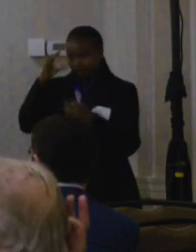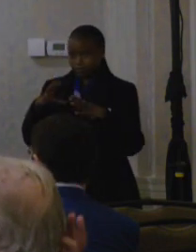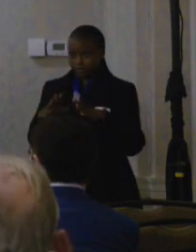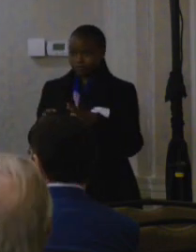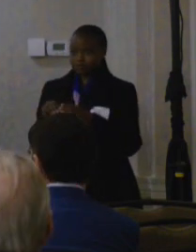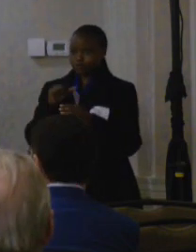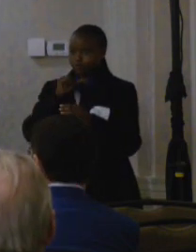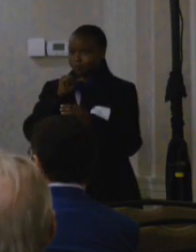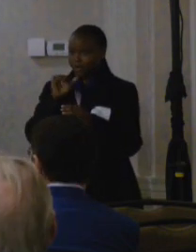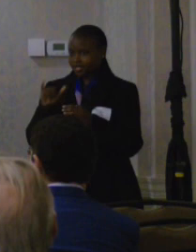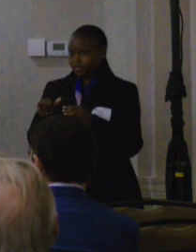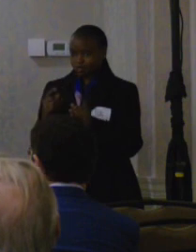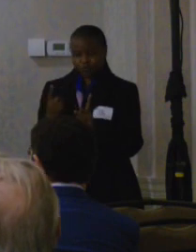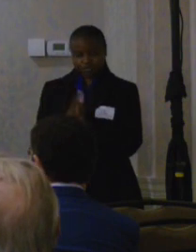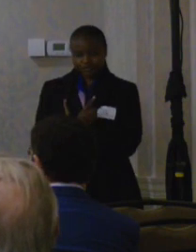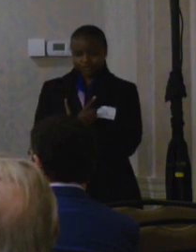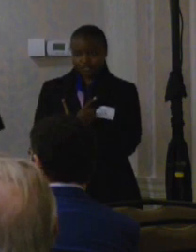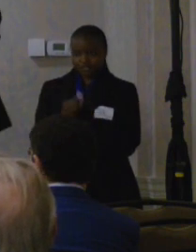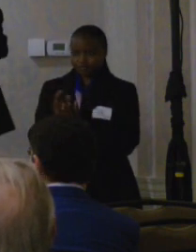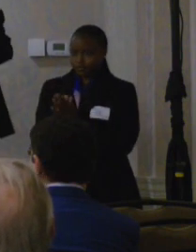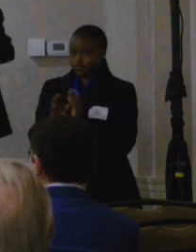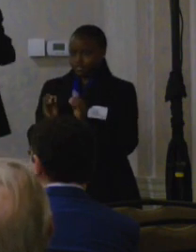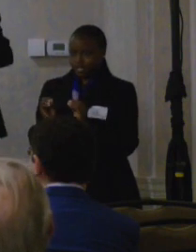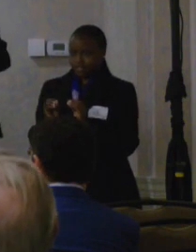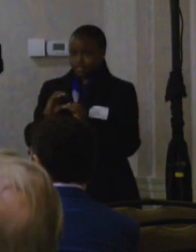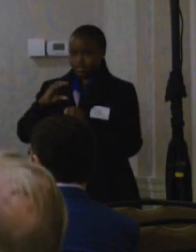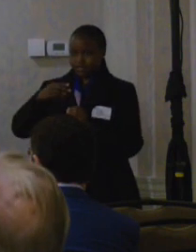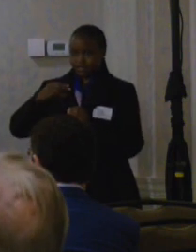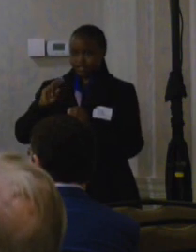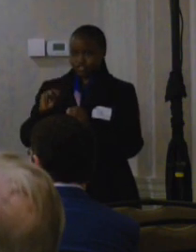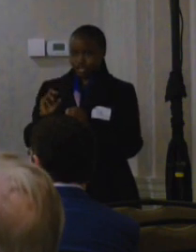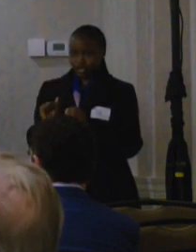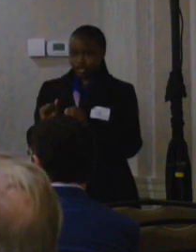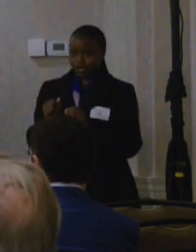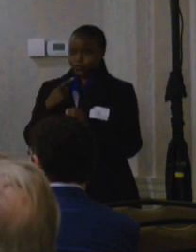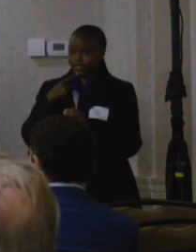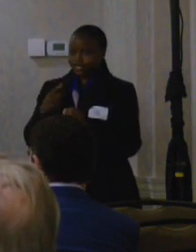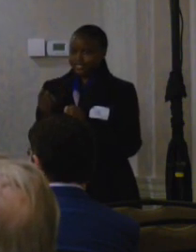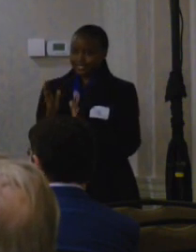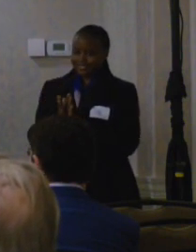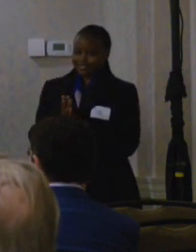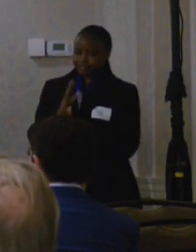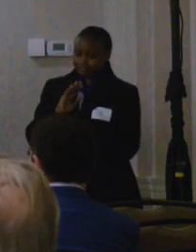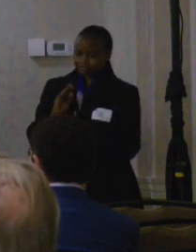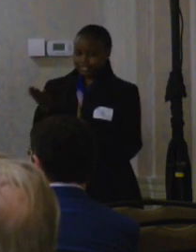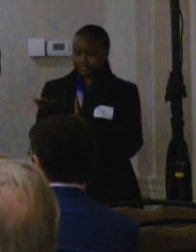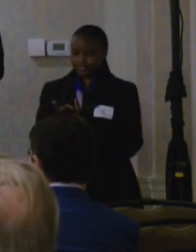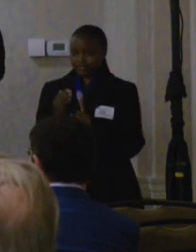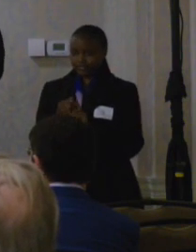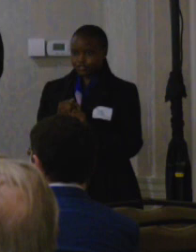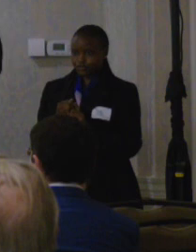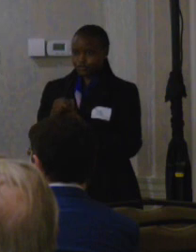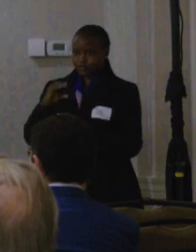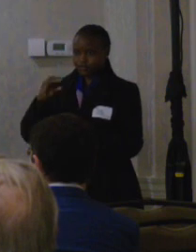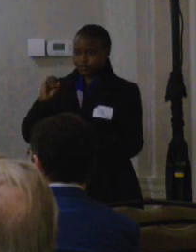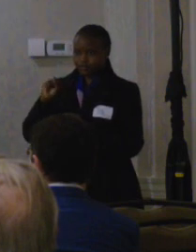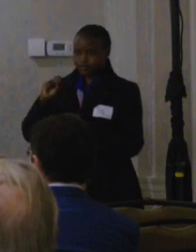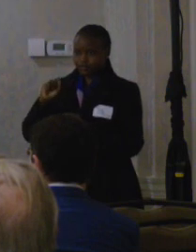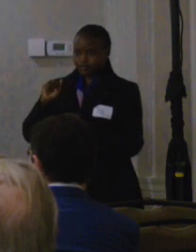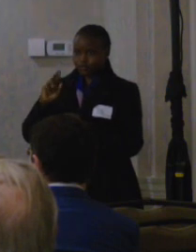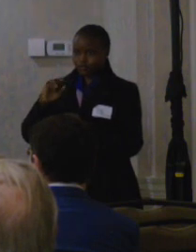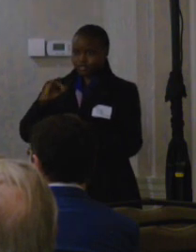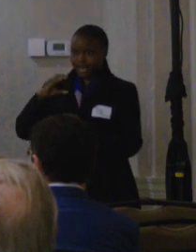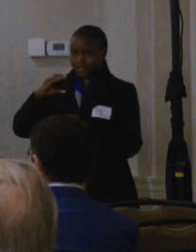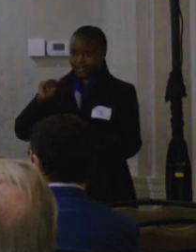case was in that context. In China, we can tell it's a passive intervention. In Costa Rica, there was a